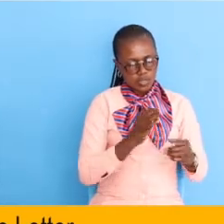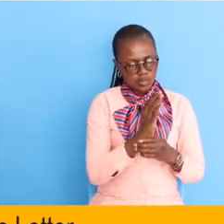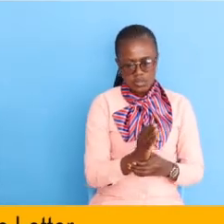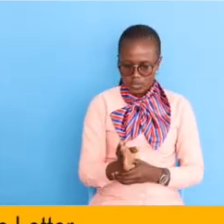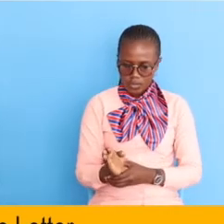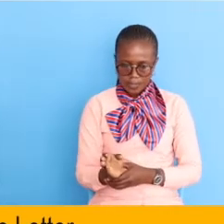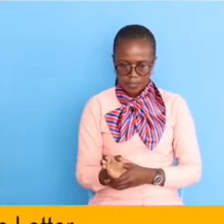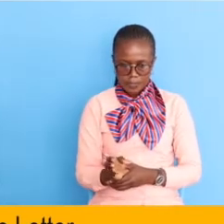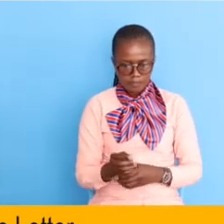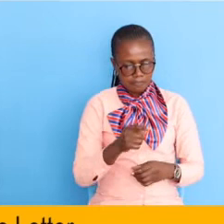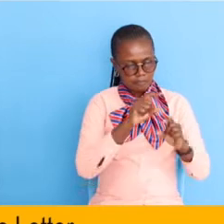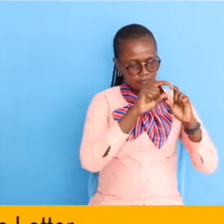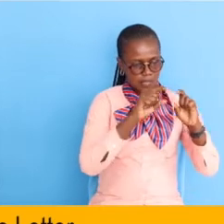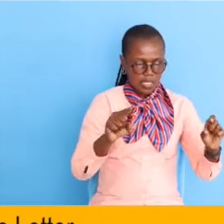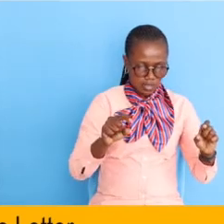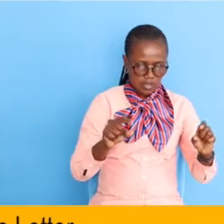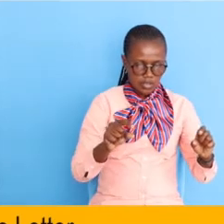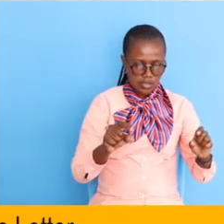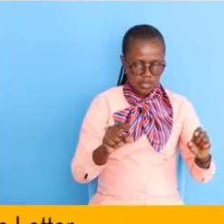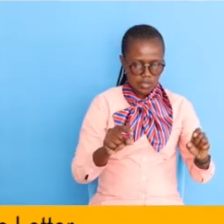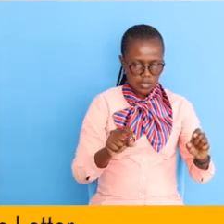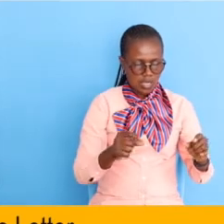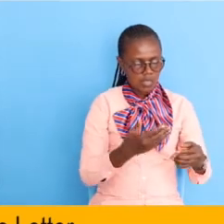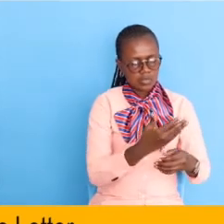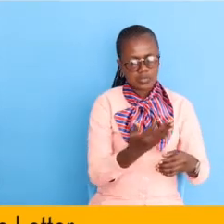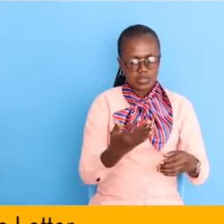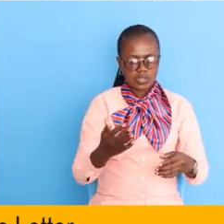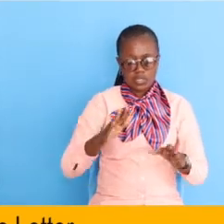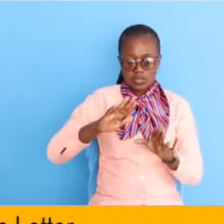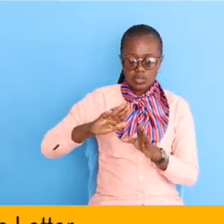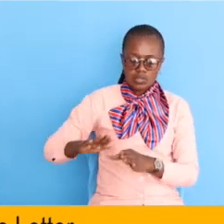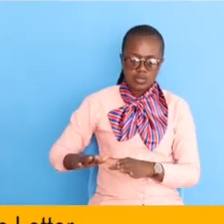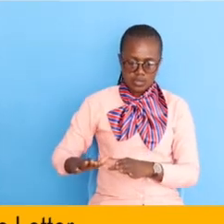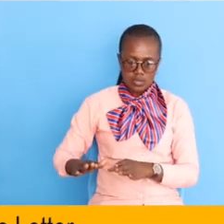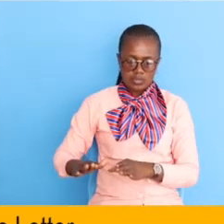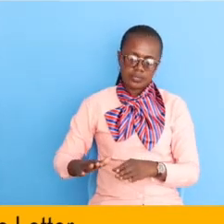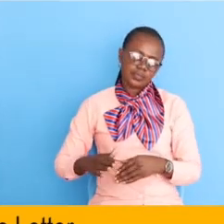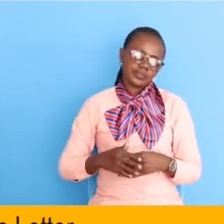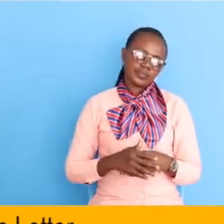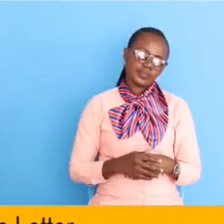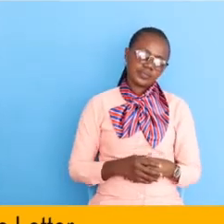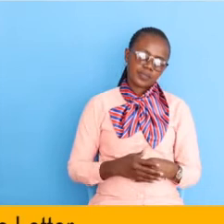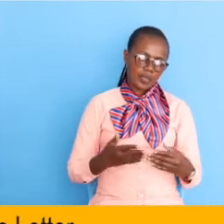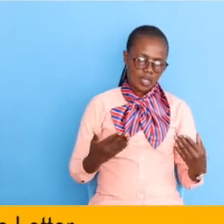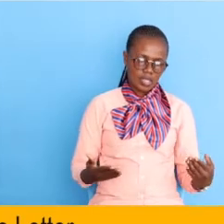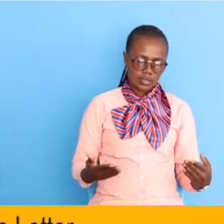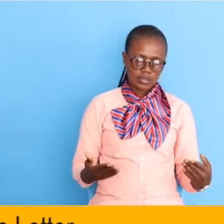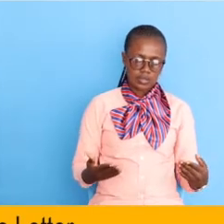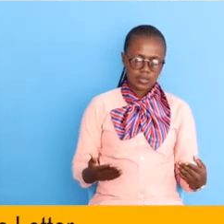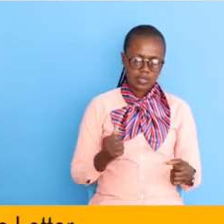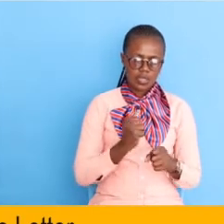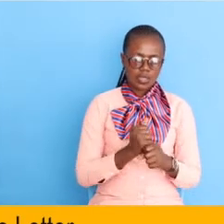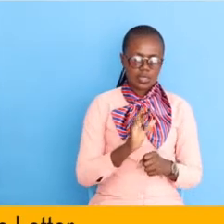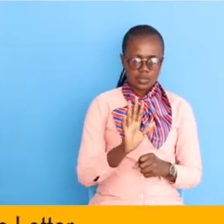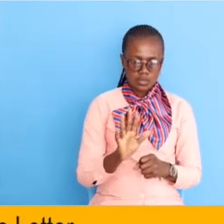salutation heading, and the rest of the other remaining elements. So your task